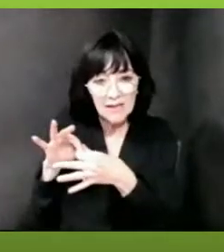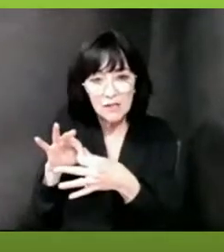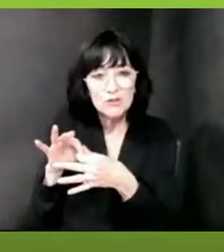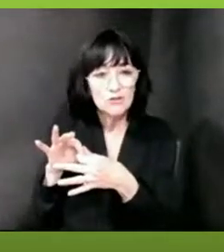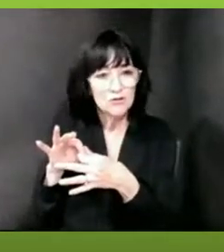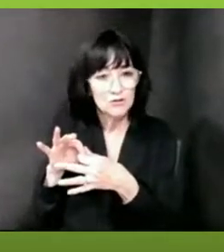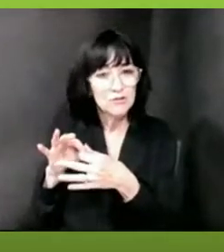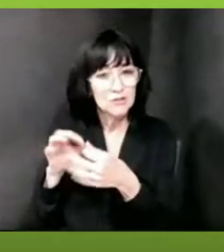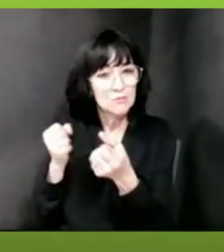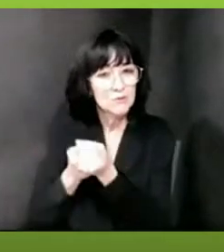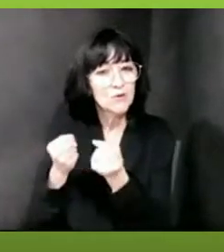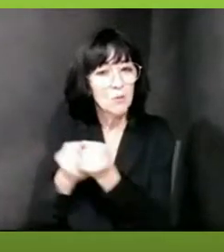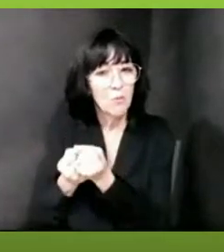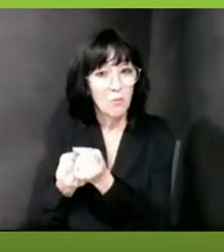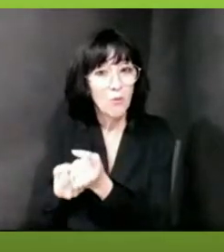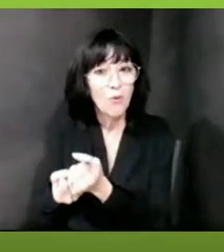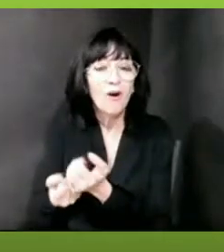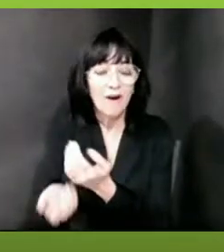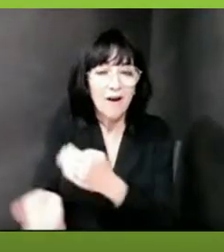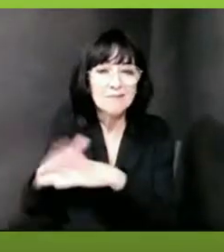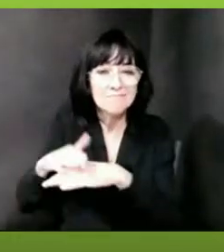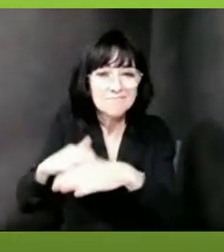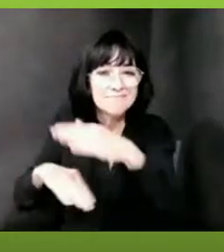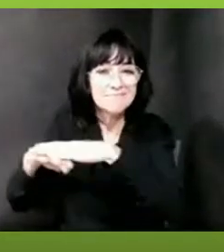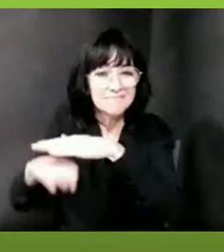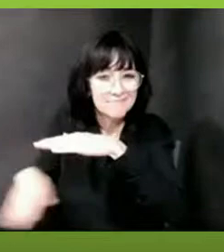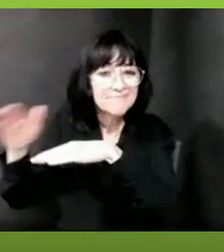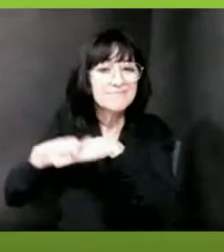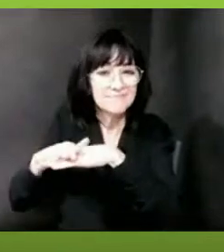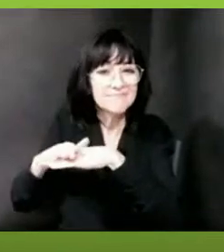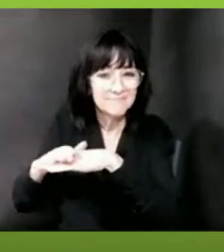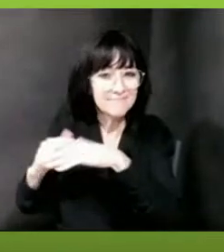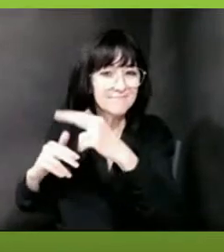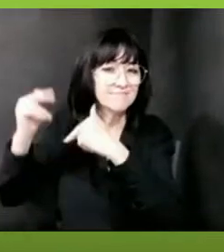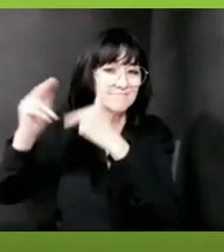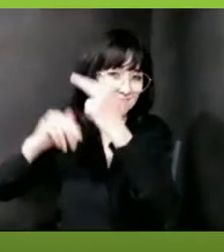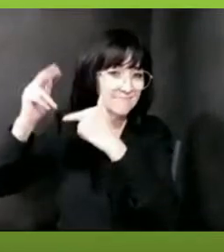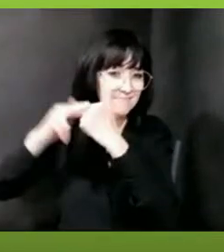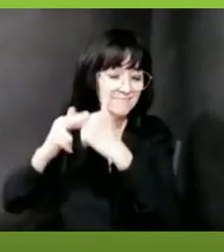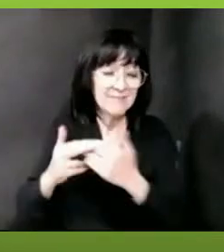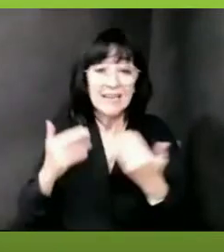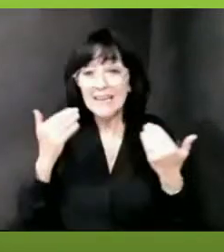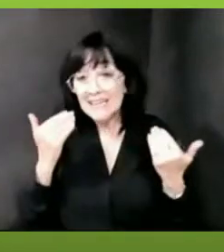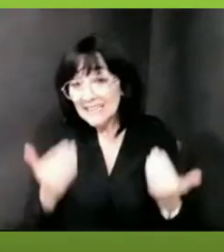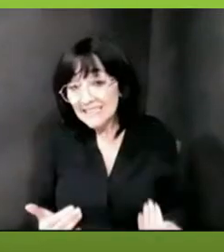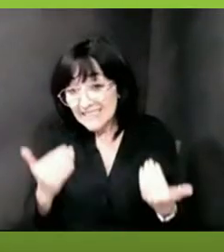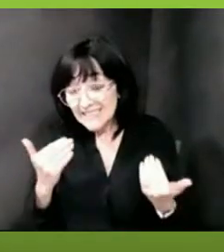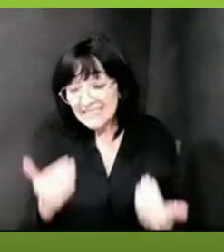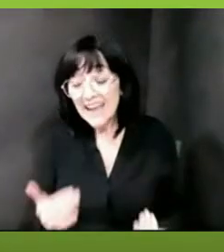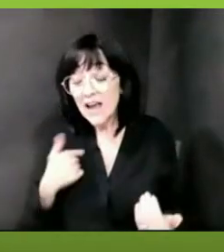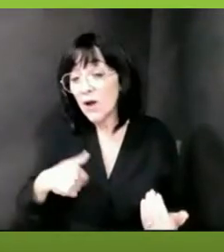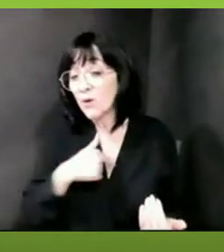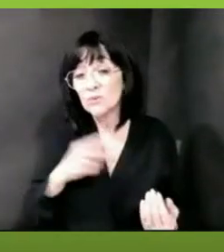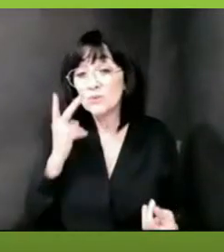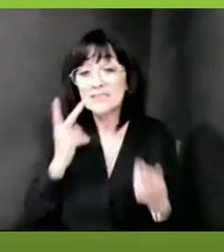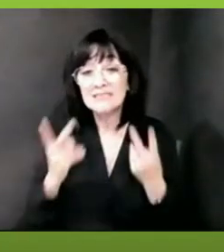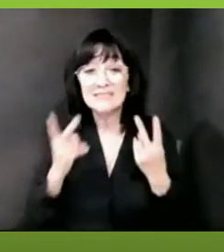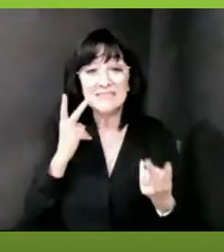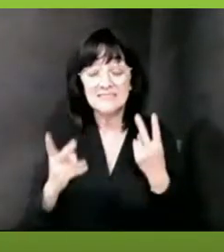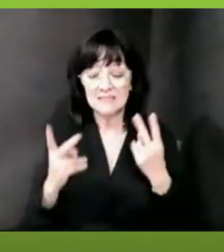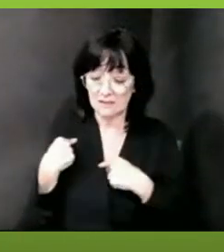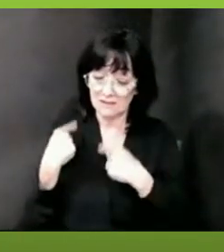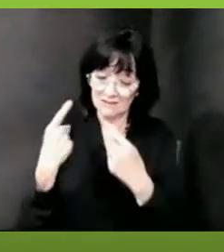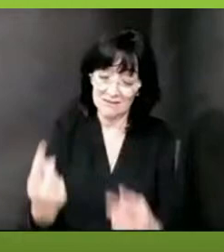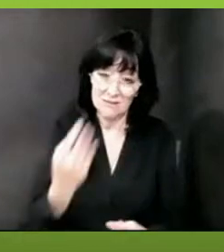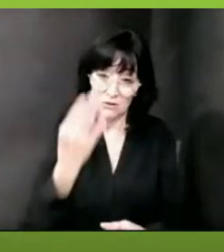Also along the virtual line, now towards the end is the virtual exhaustion. While